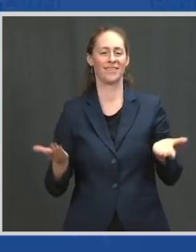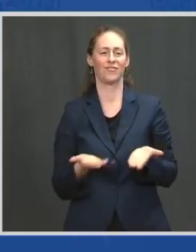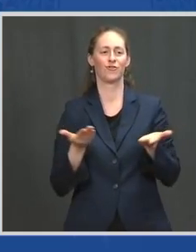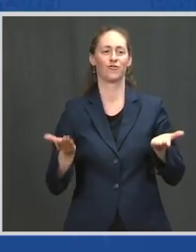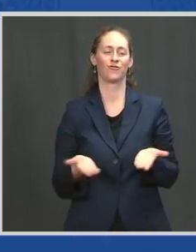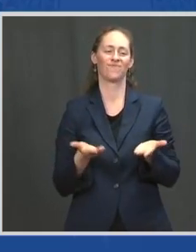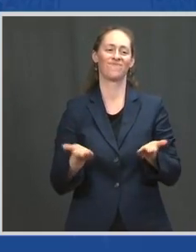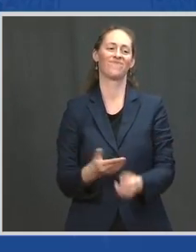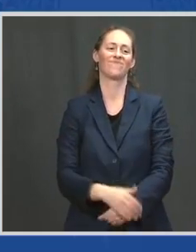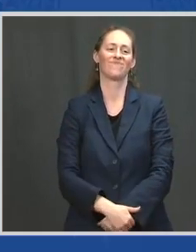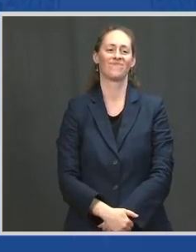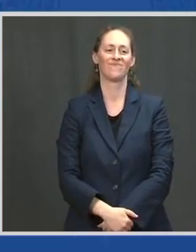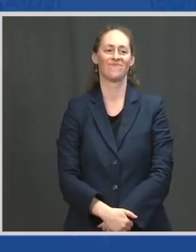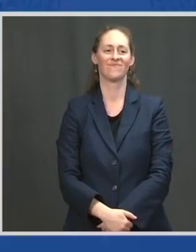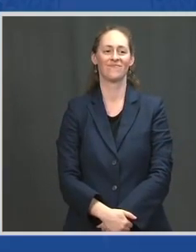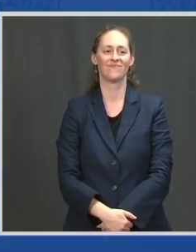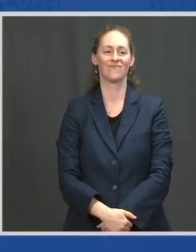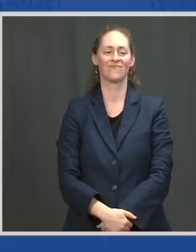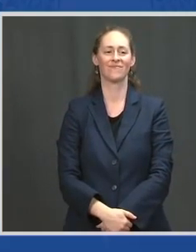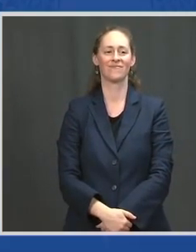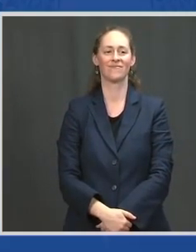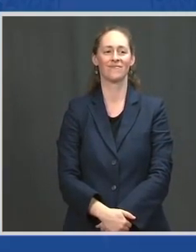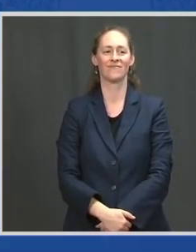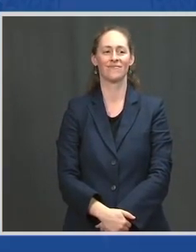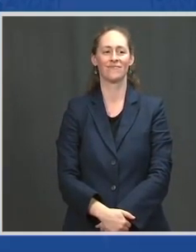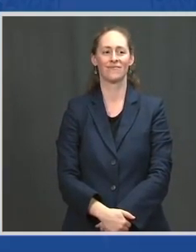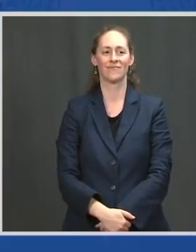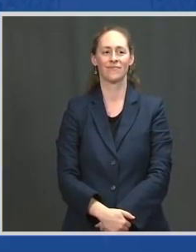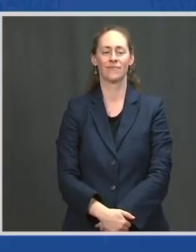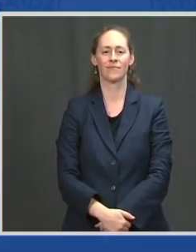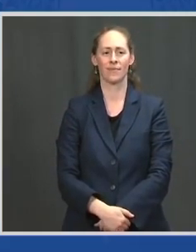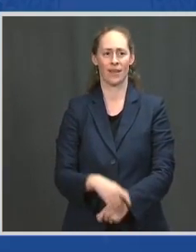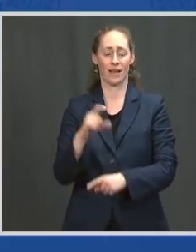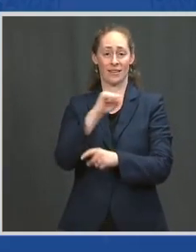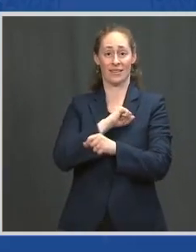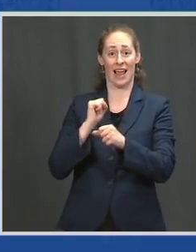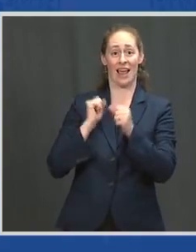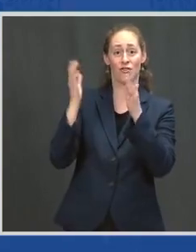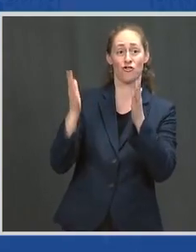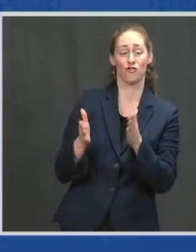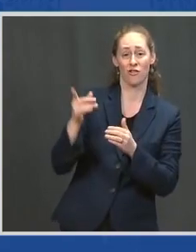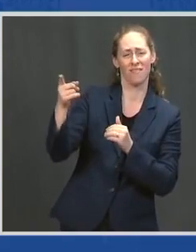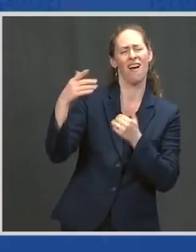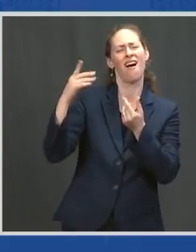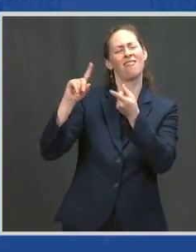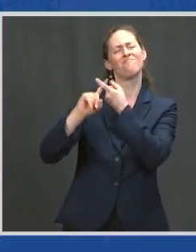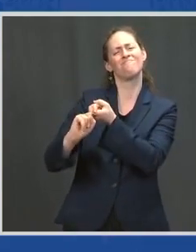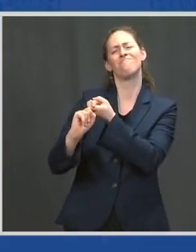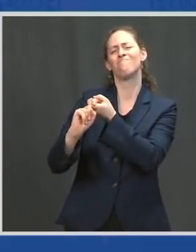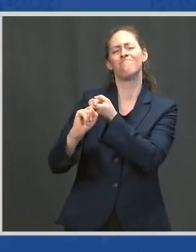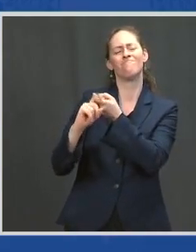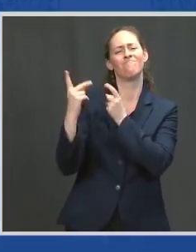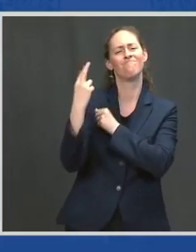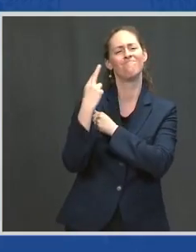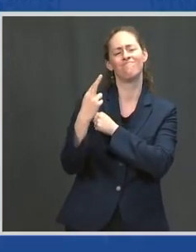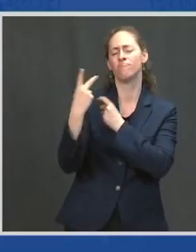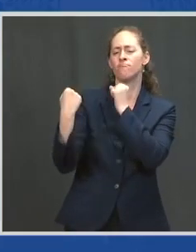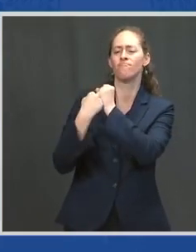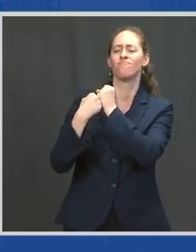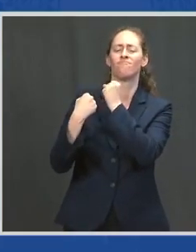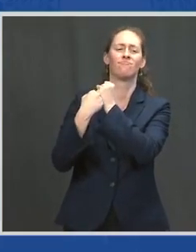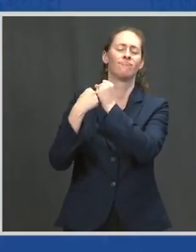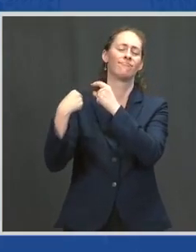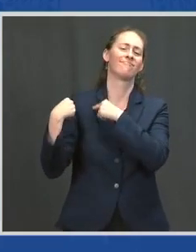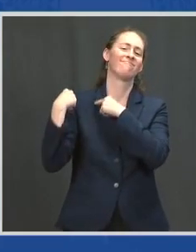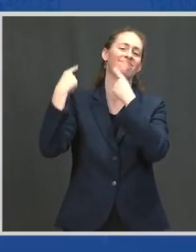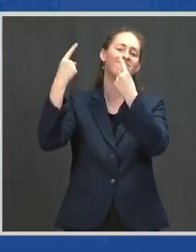friend, and a guy I've relied on most of my career. When I was in the Senate, we worked together, and as